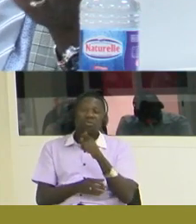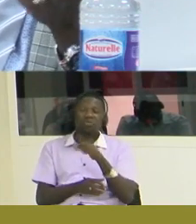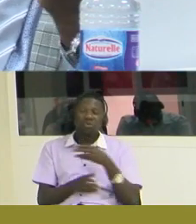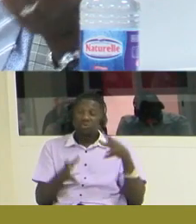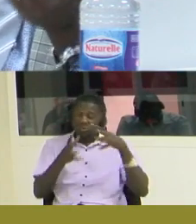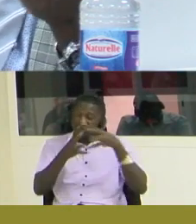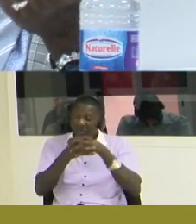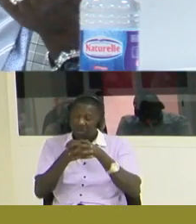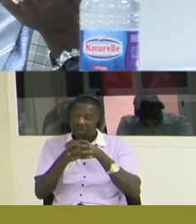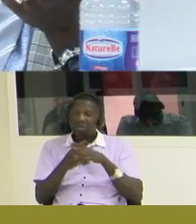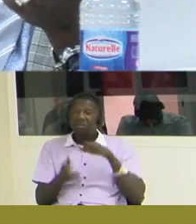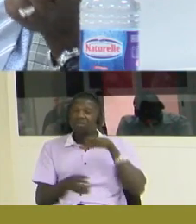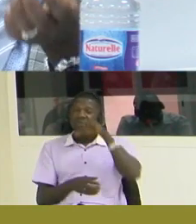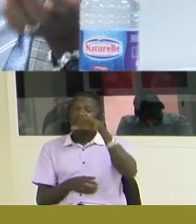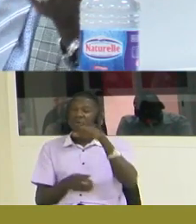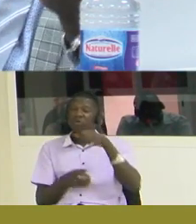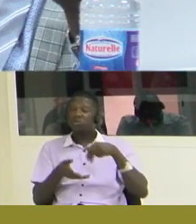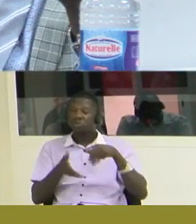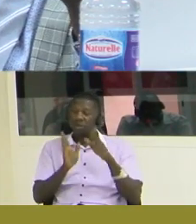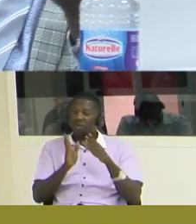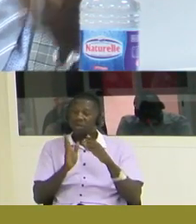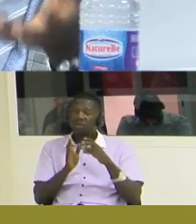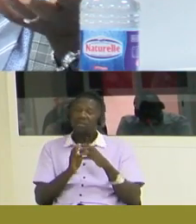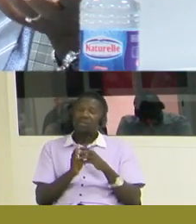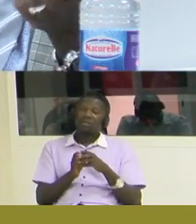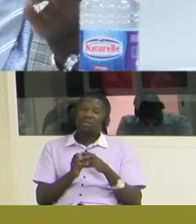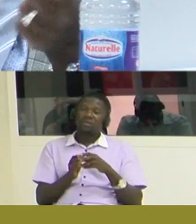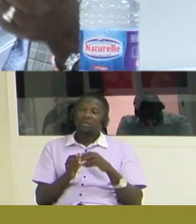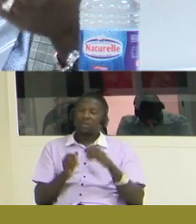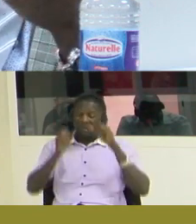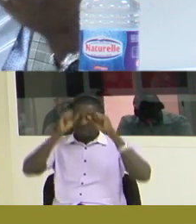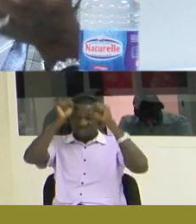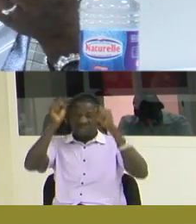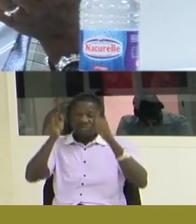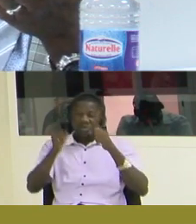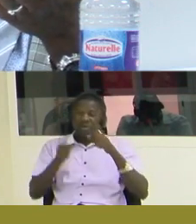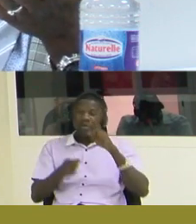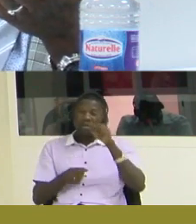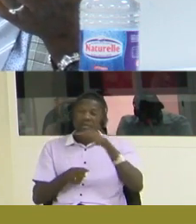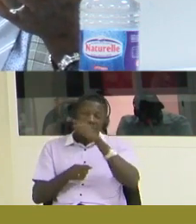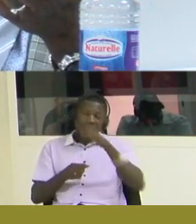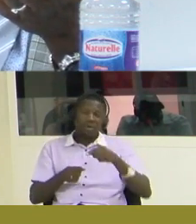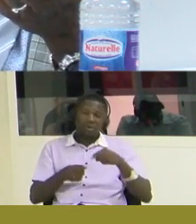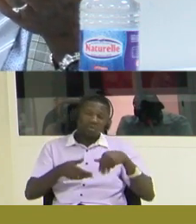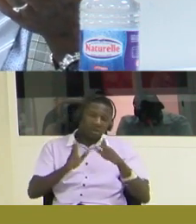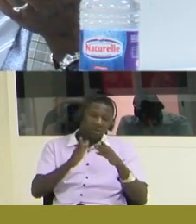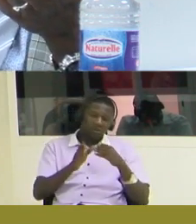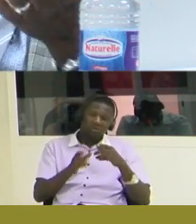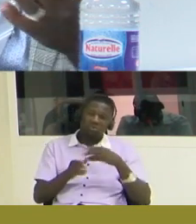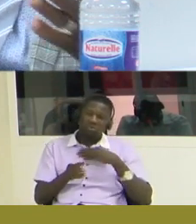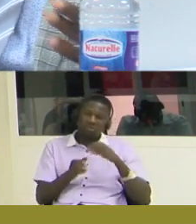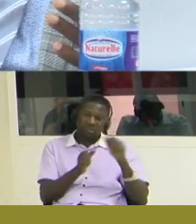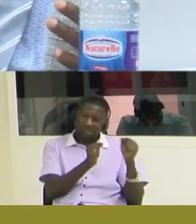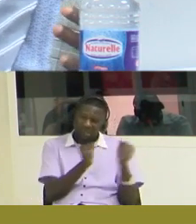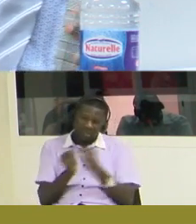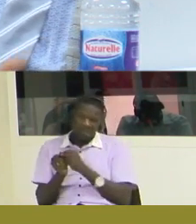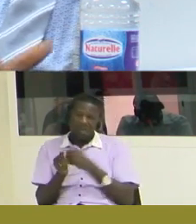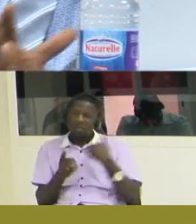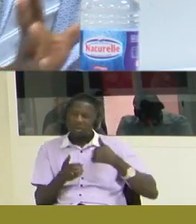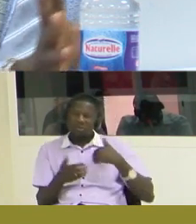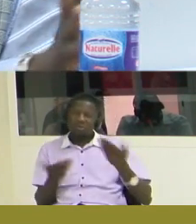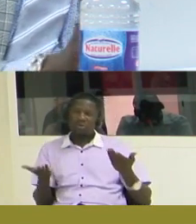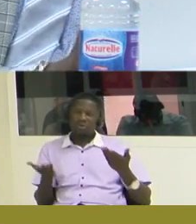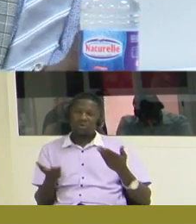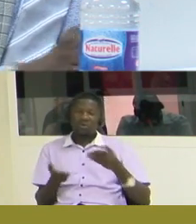associated with falsehood government plots to eliminate people you either support